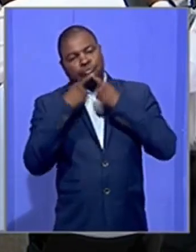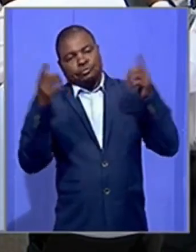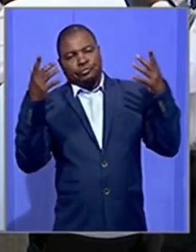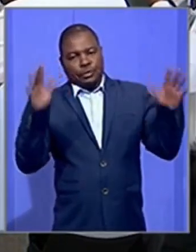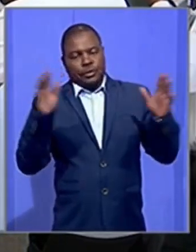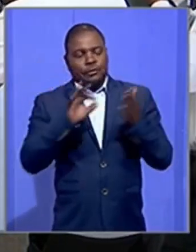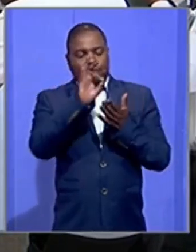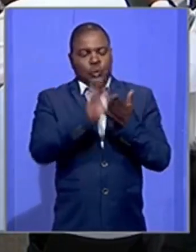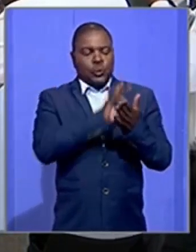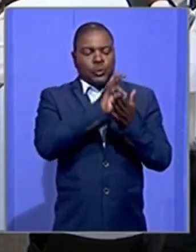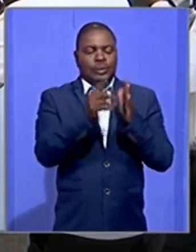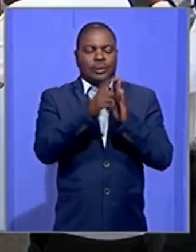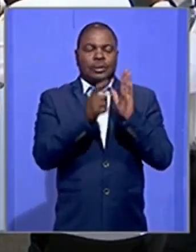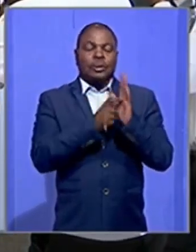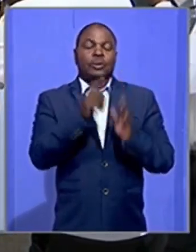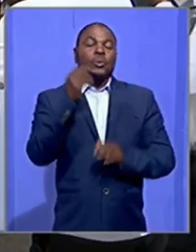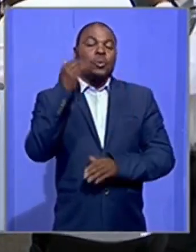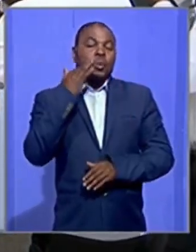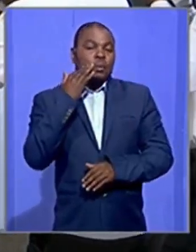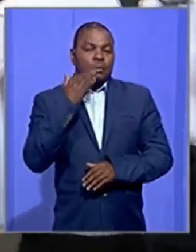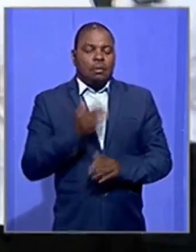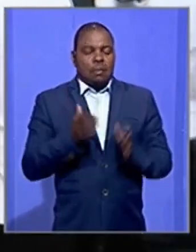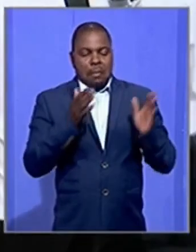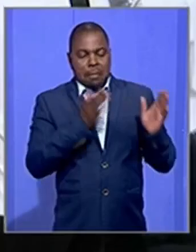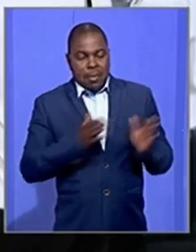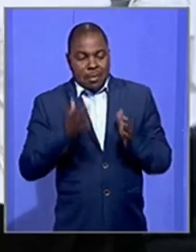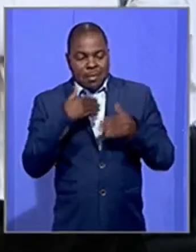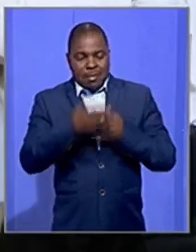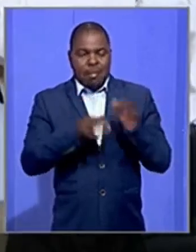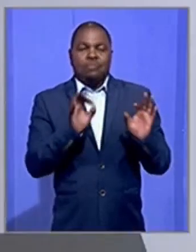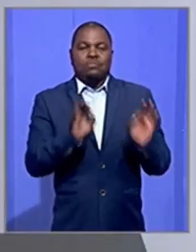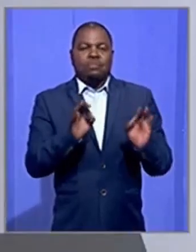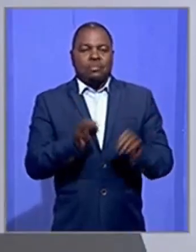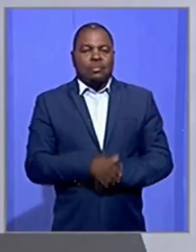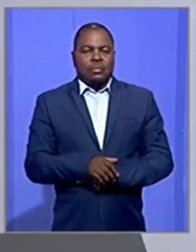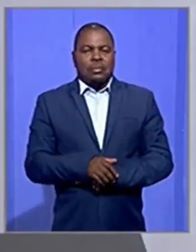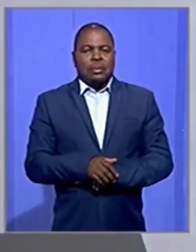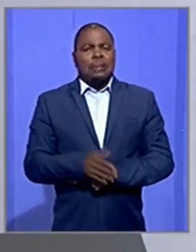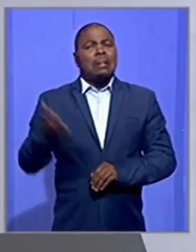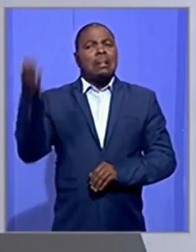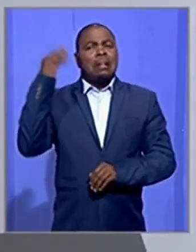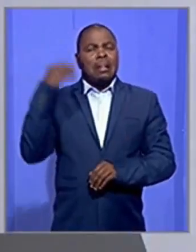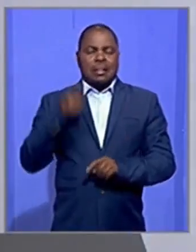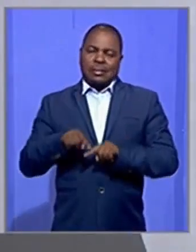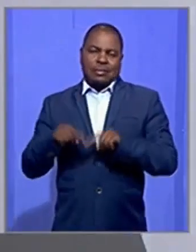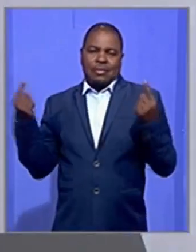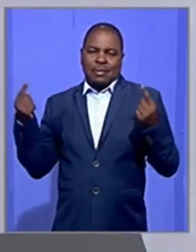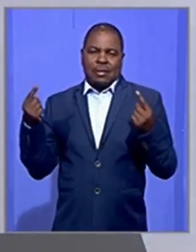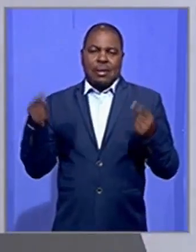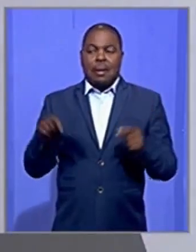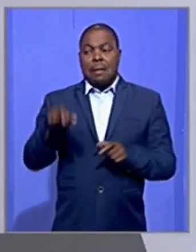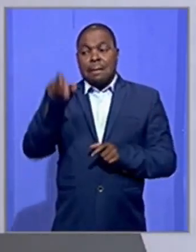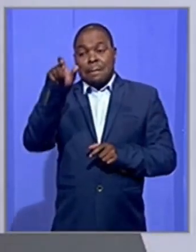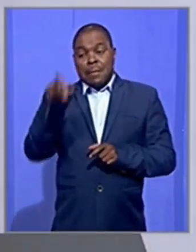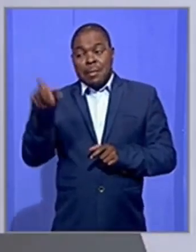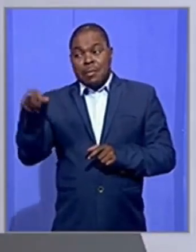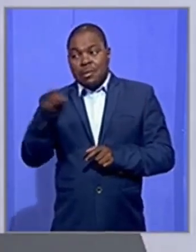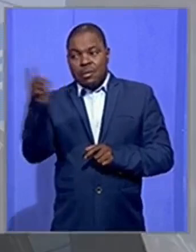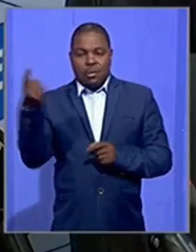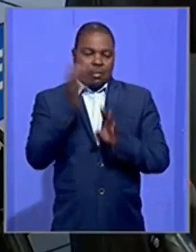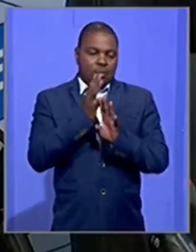ditlhopho, dipaakanyo tsa letsatsi leo di tsamaya sentle. Go farologana le mo nakong e fetileng, batlhophi ba tlile go newa